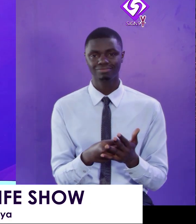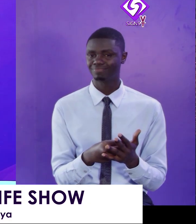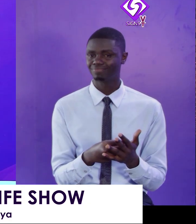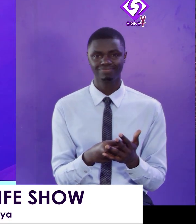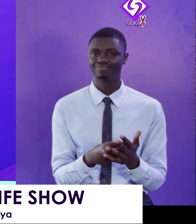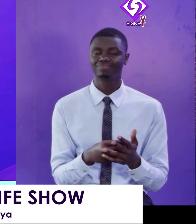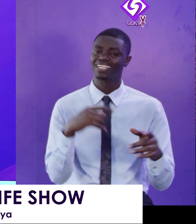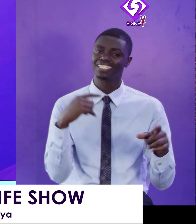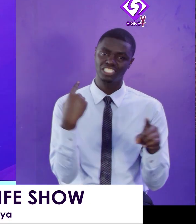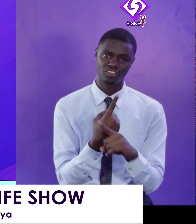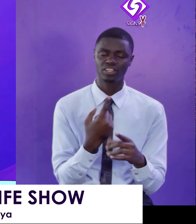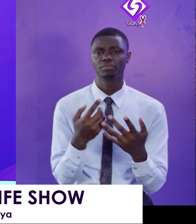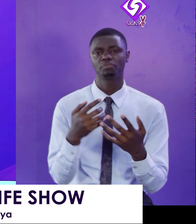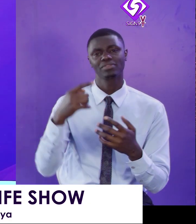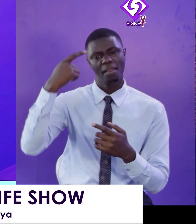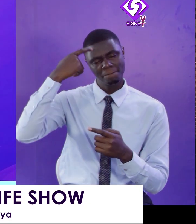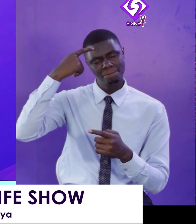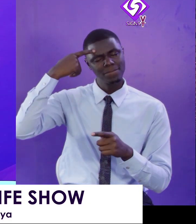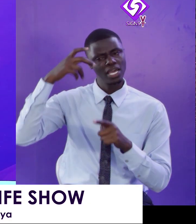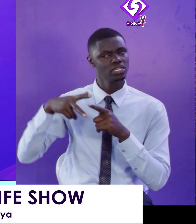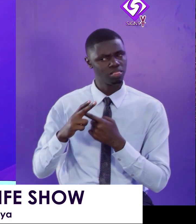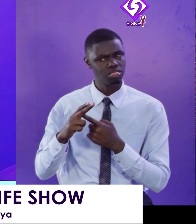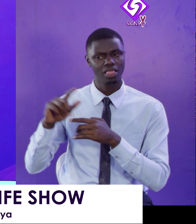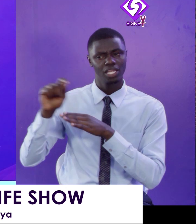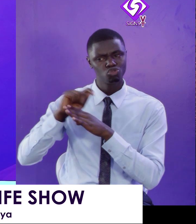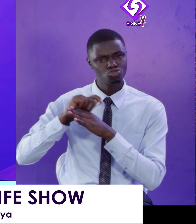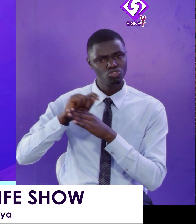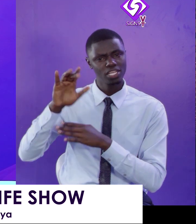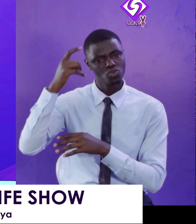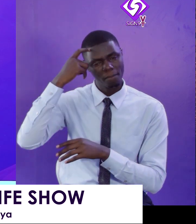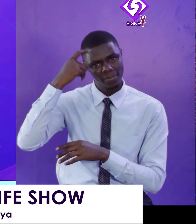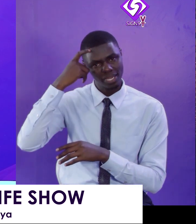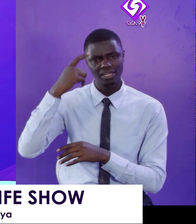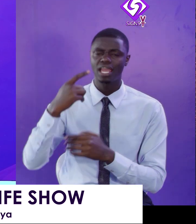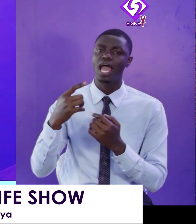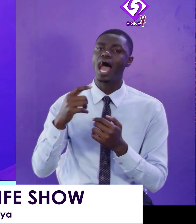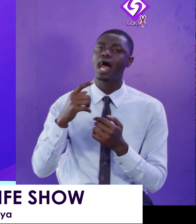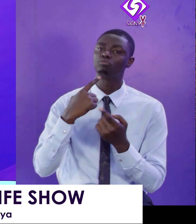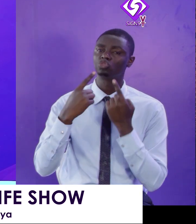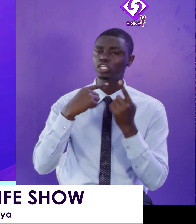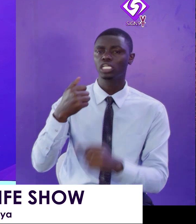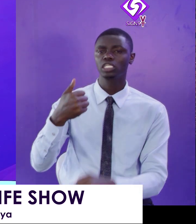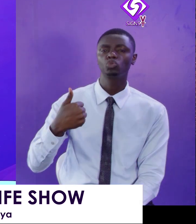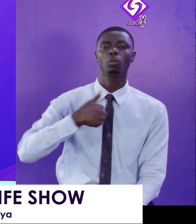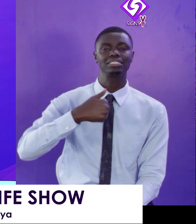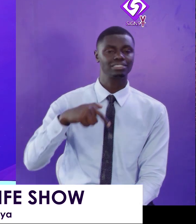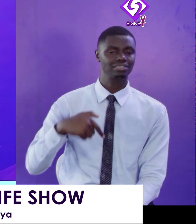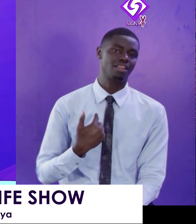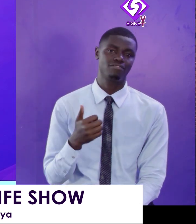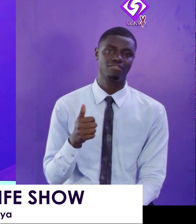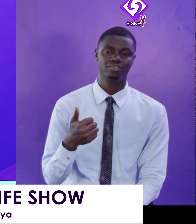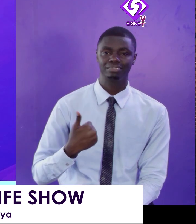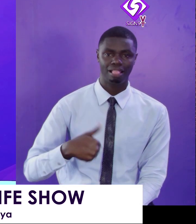goes. Fashion your mind, train your mind. And I'm talking to myself also. You train your